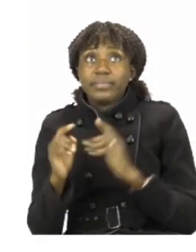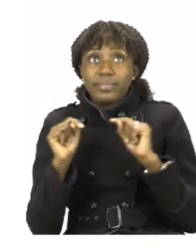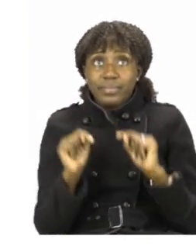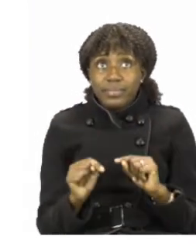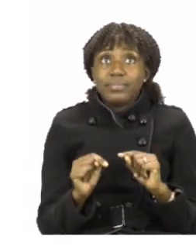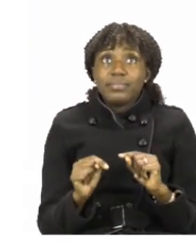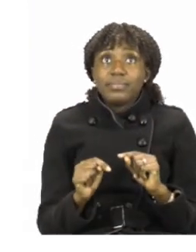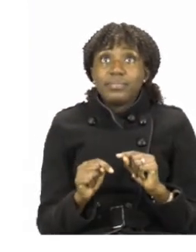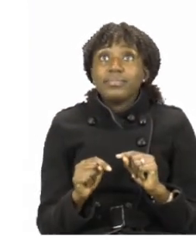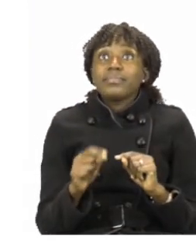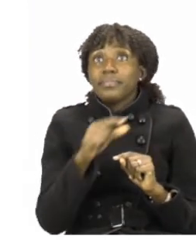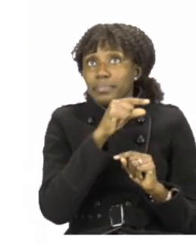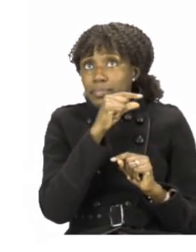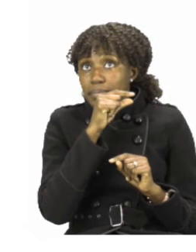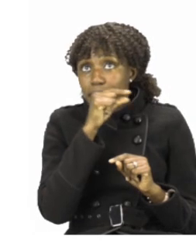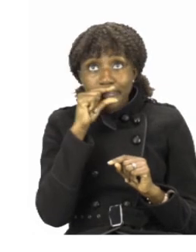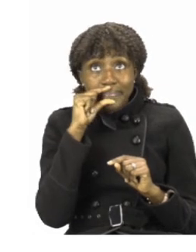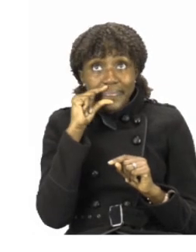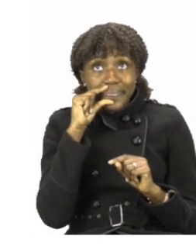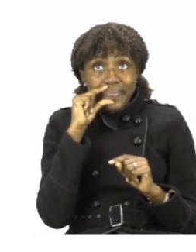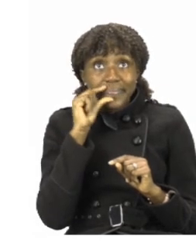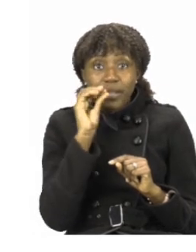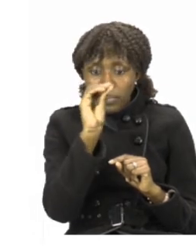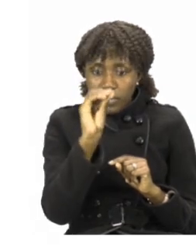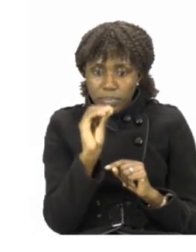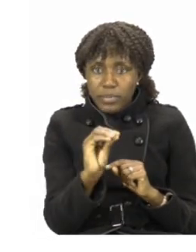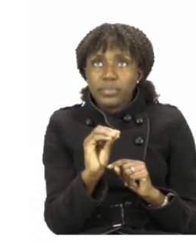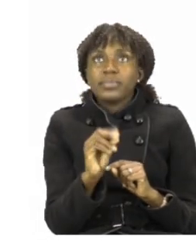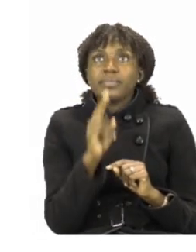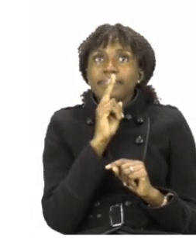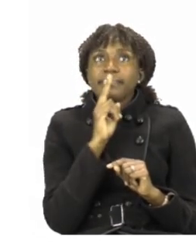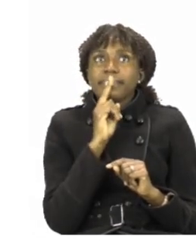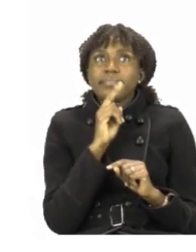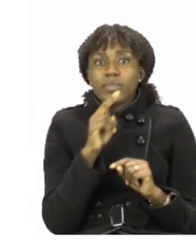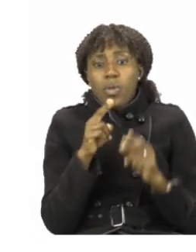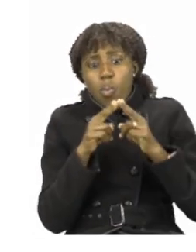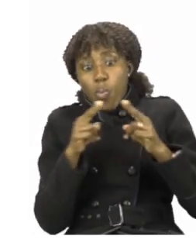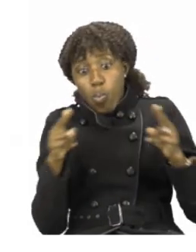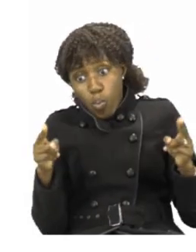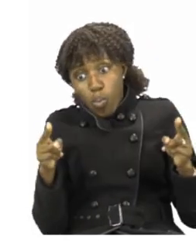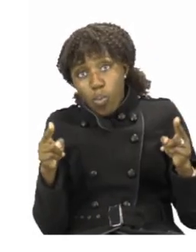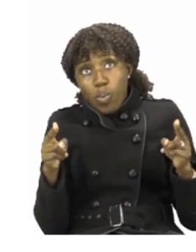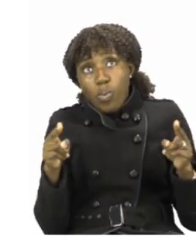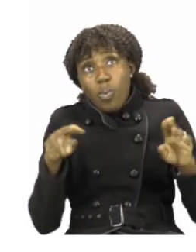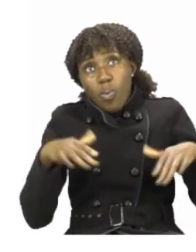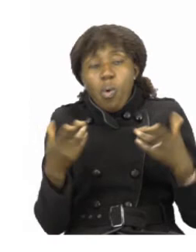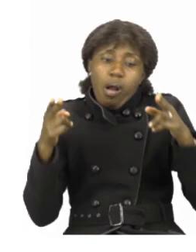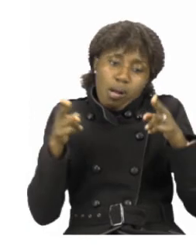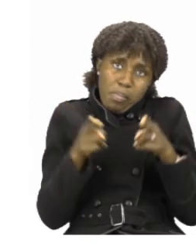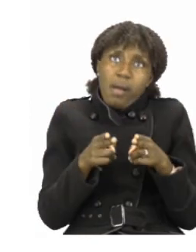to complete the sentences by choosing the correct word, either longer or